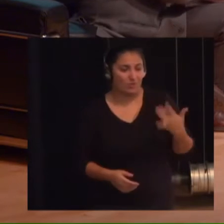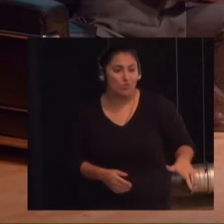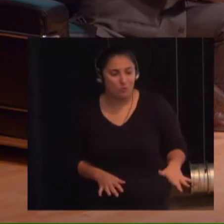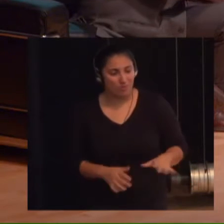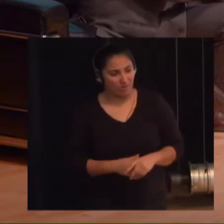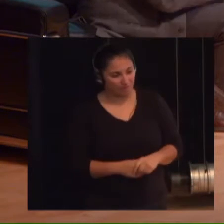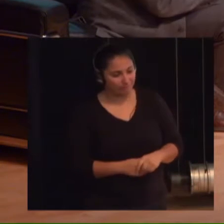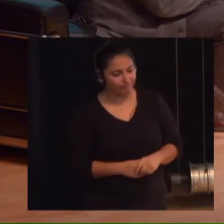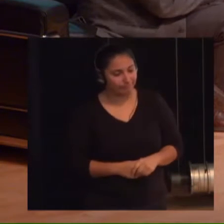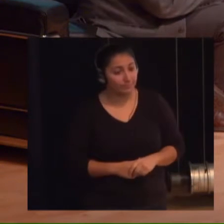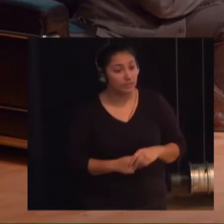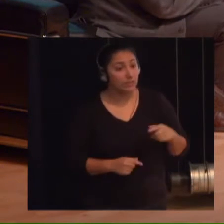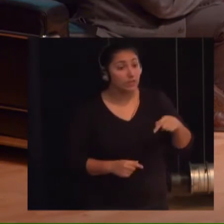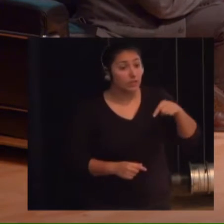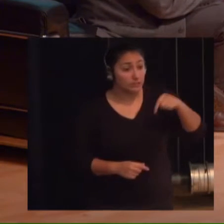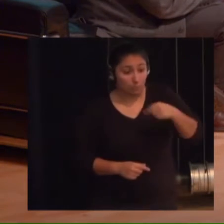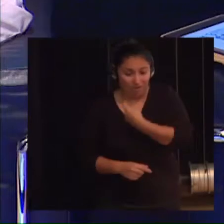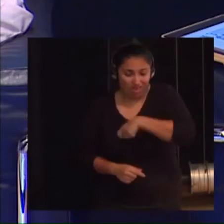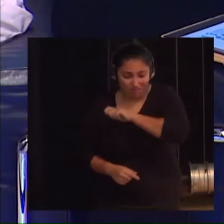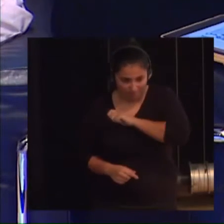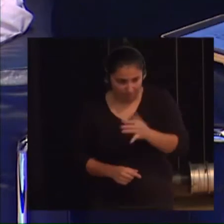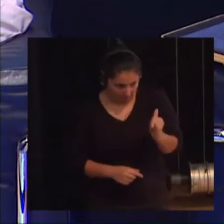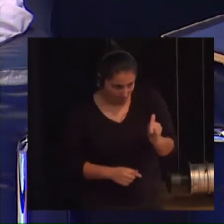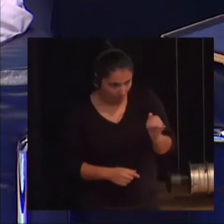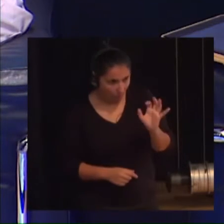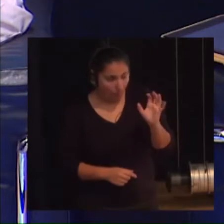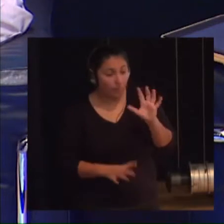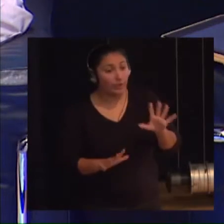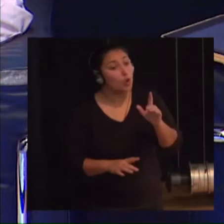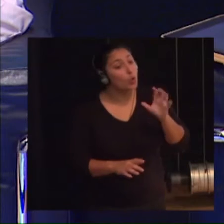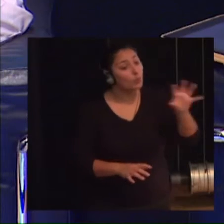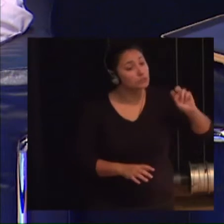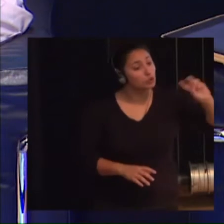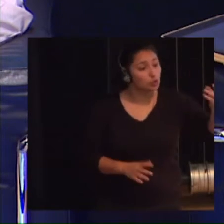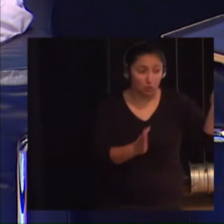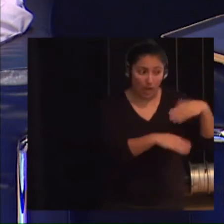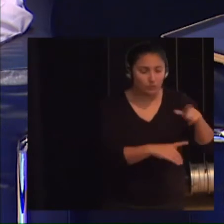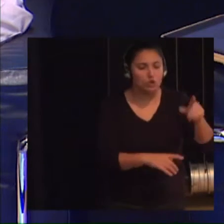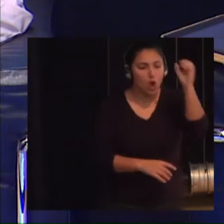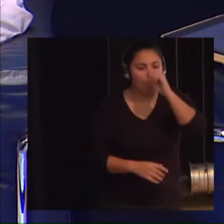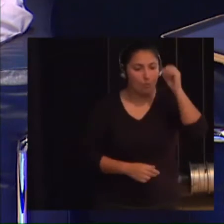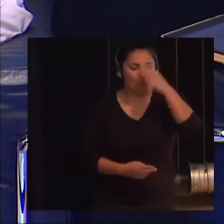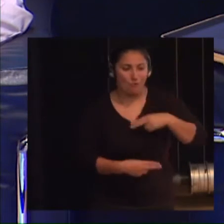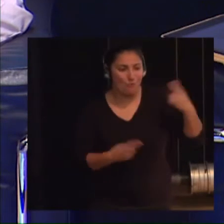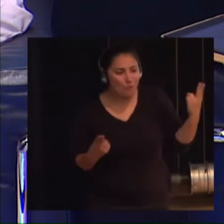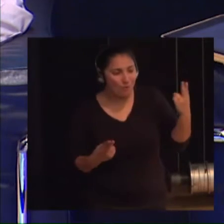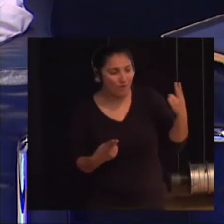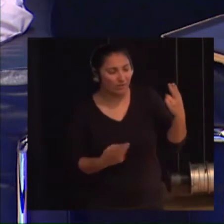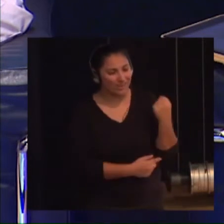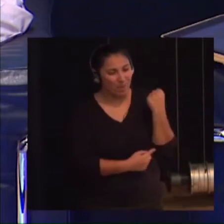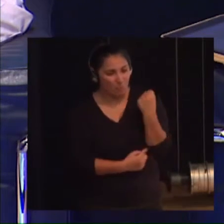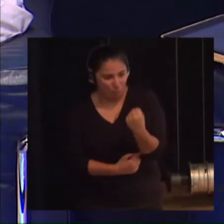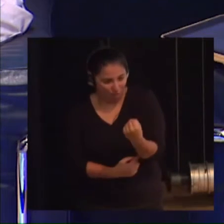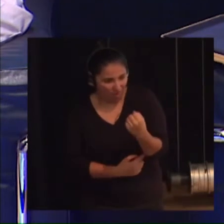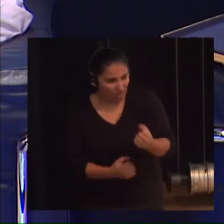not many other countries have is a very strong and supportive public opinion of social issues and